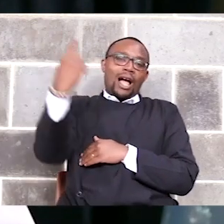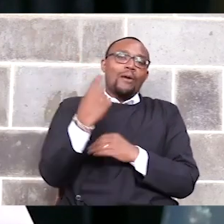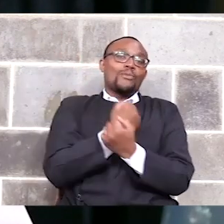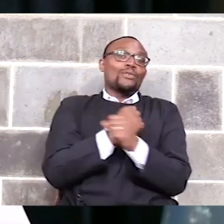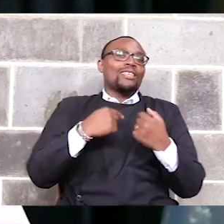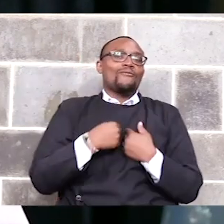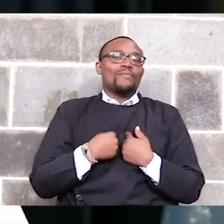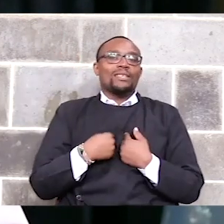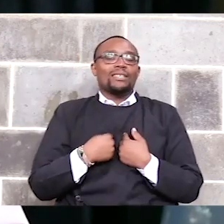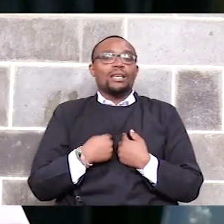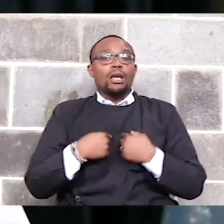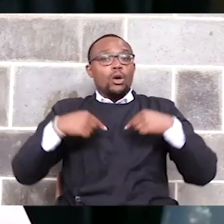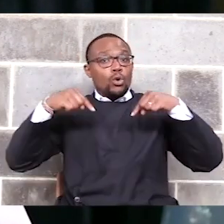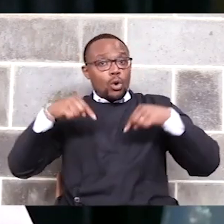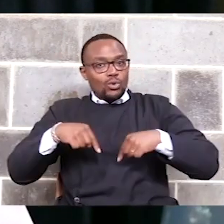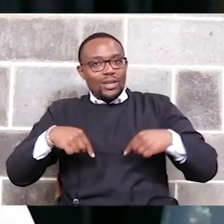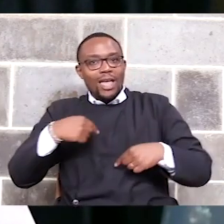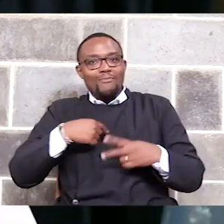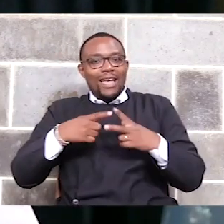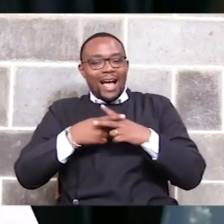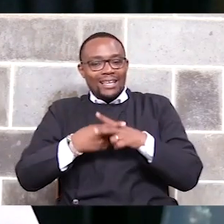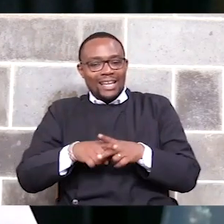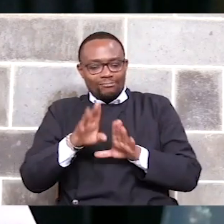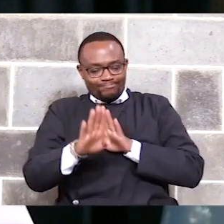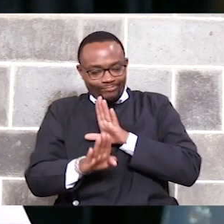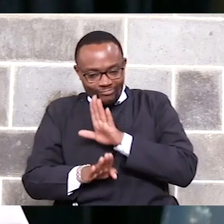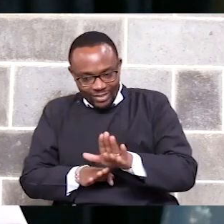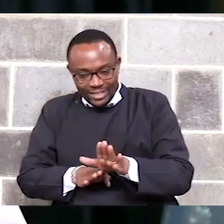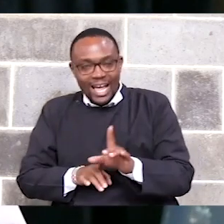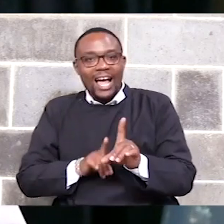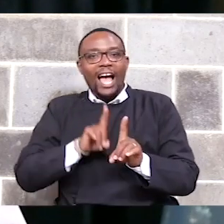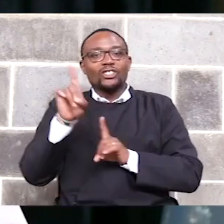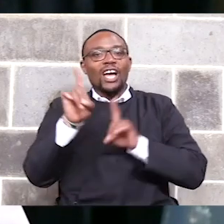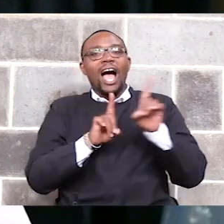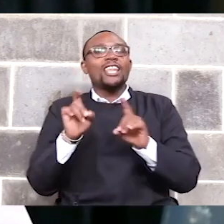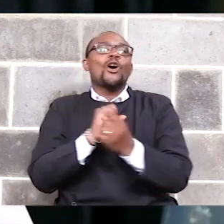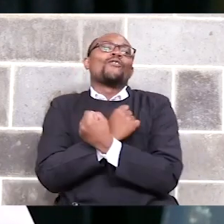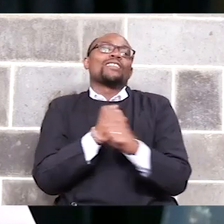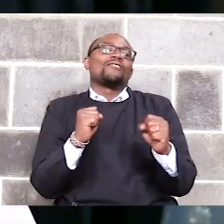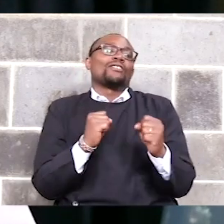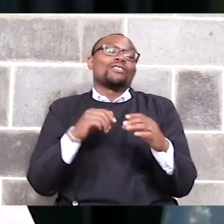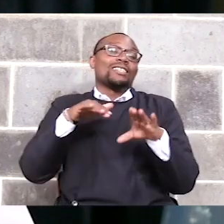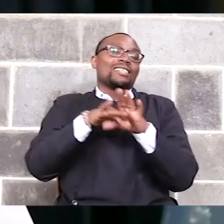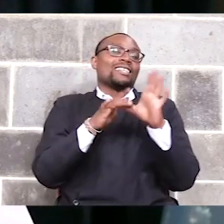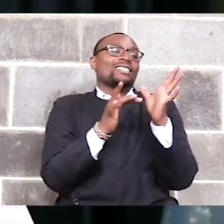And today, I start this journey of salvation with you. In Jesus'